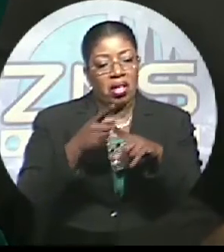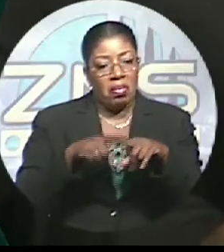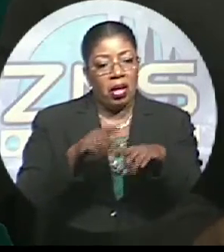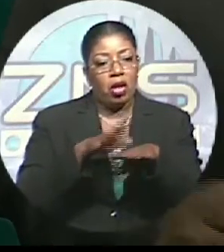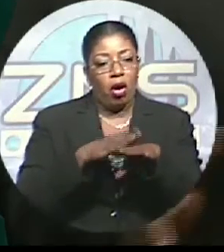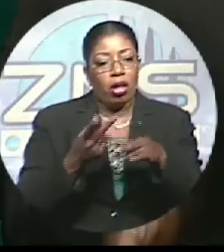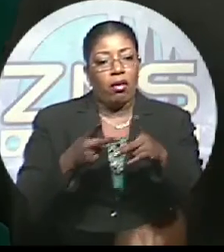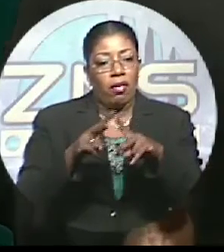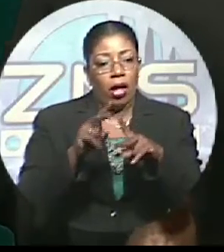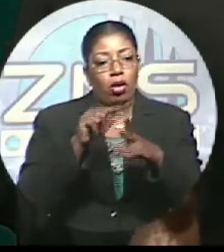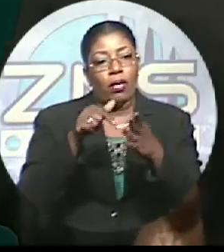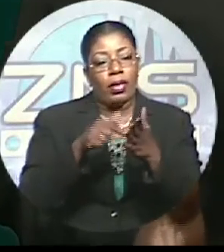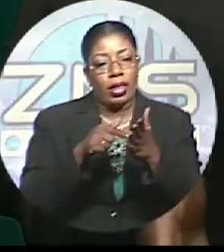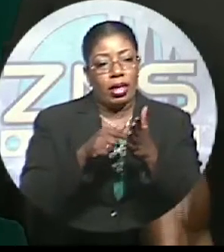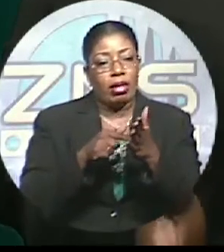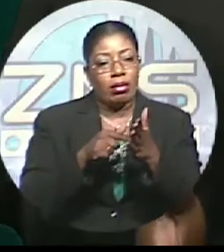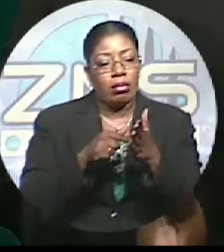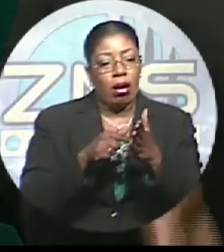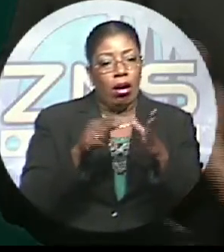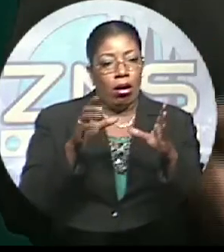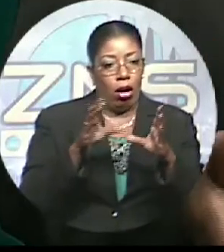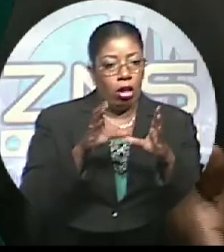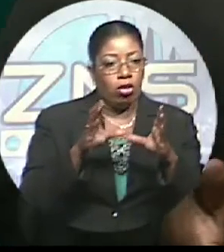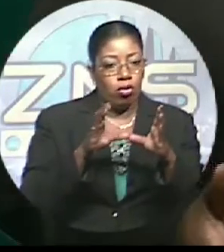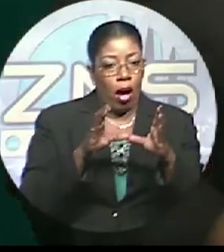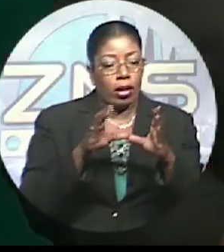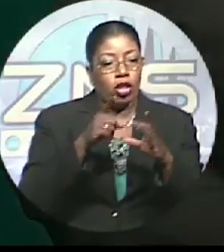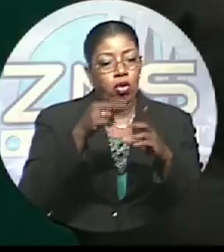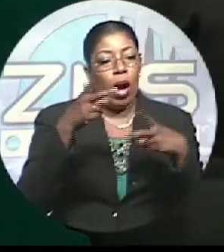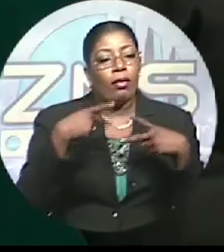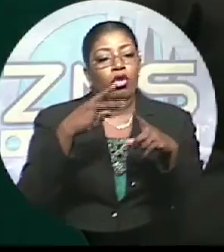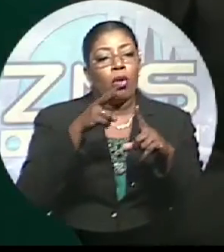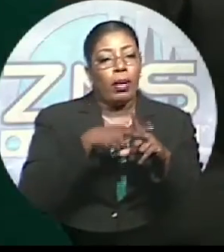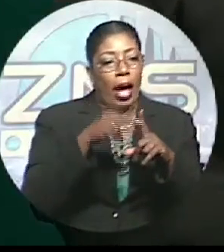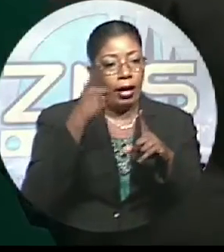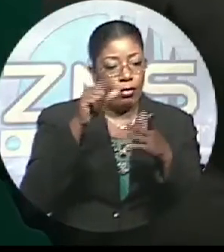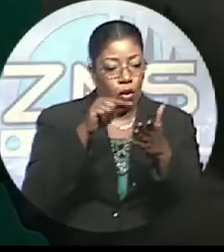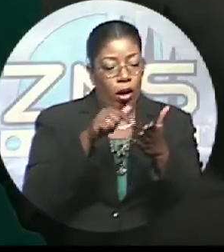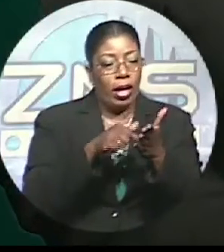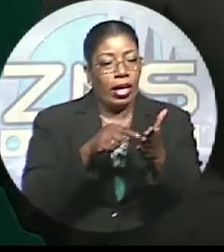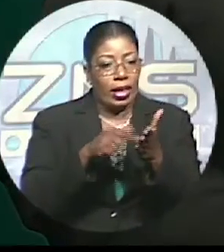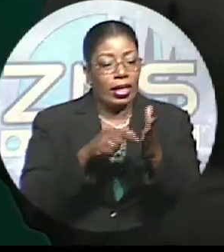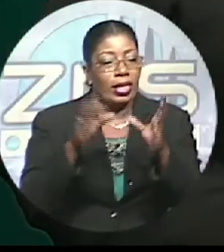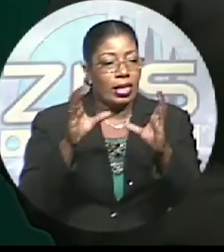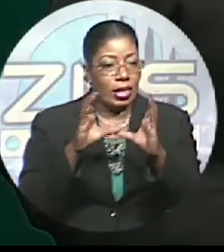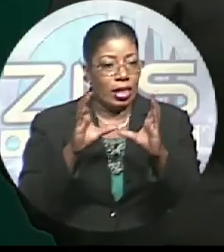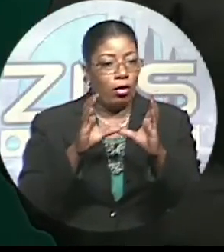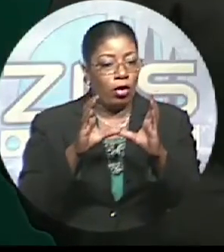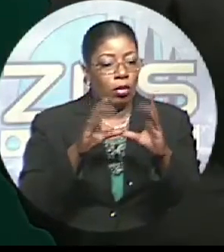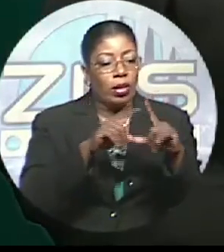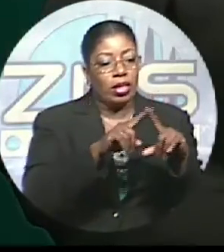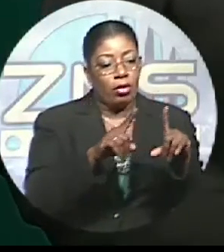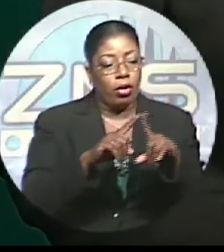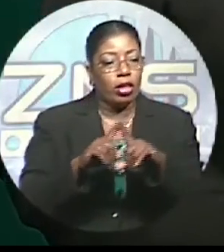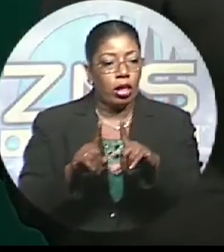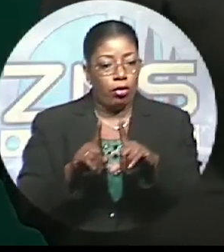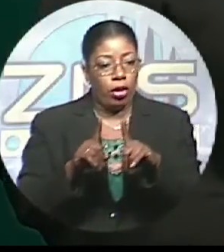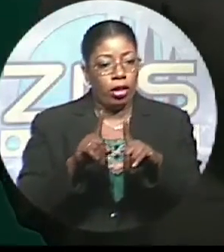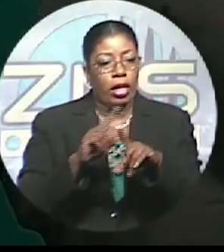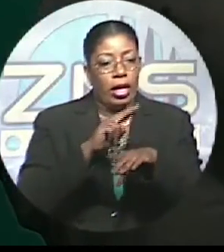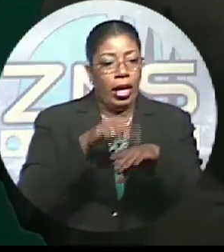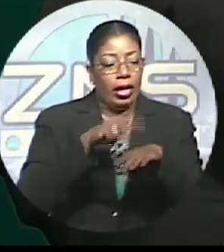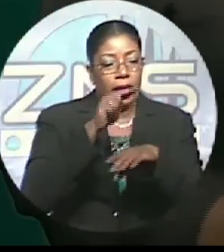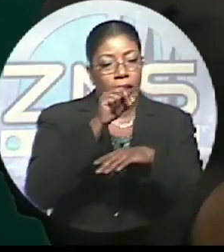contract. Now, you have to apply for the certificate. The department officials say they'll be in communication between various agencies such as